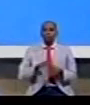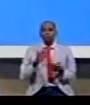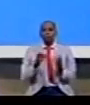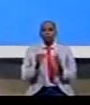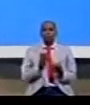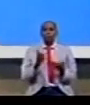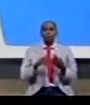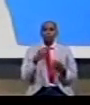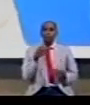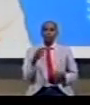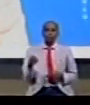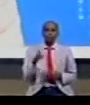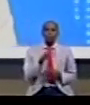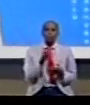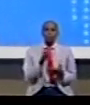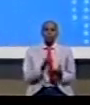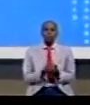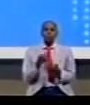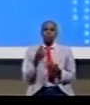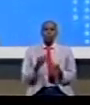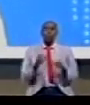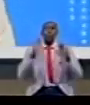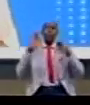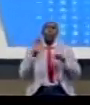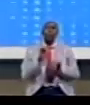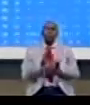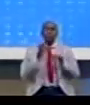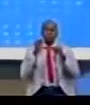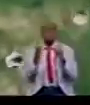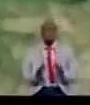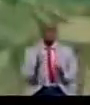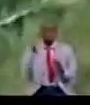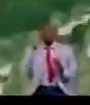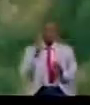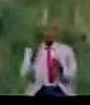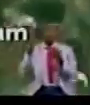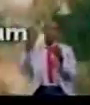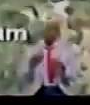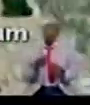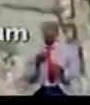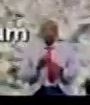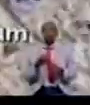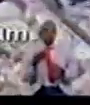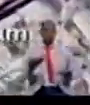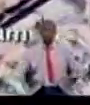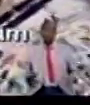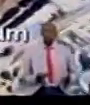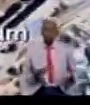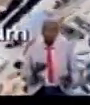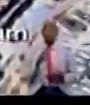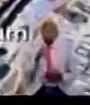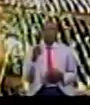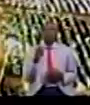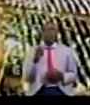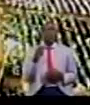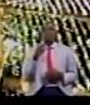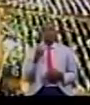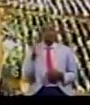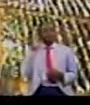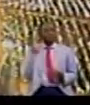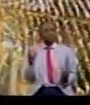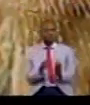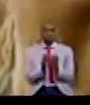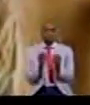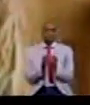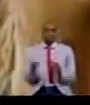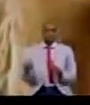his power, rescued the woman, and by the grace of God, our sister came back to life. We want to give all the praises to God. Please